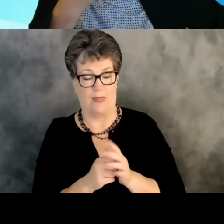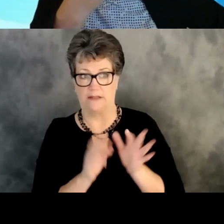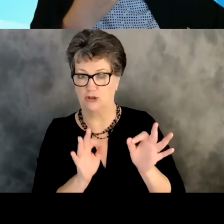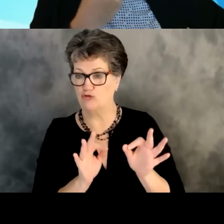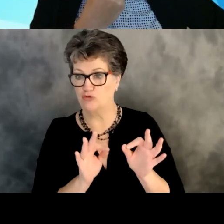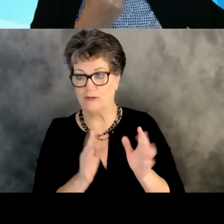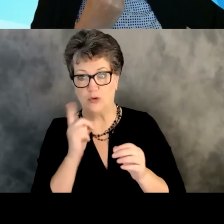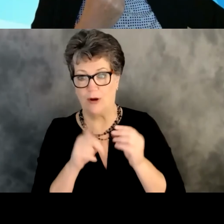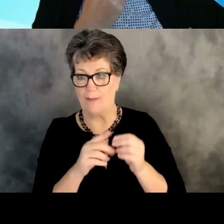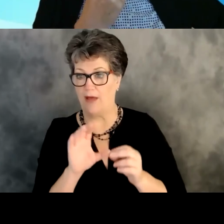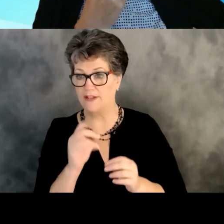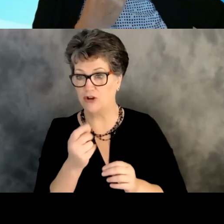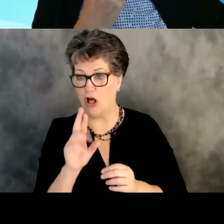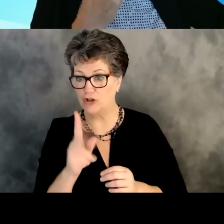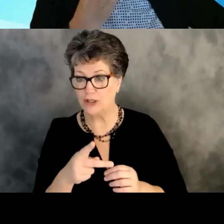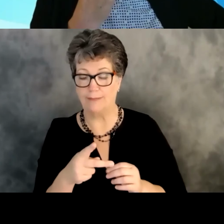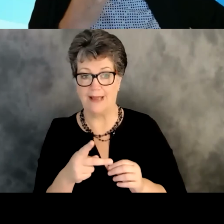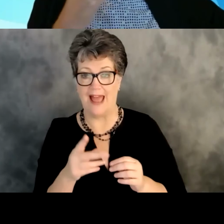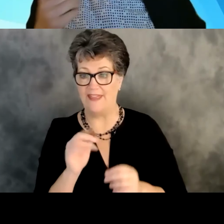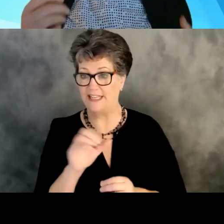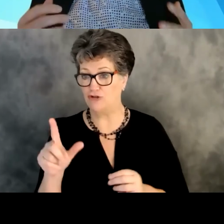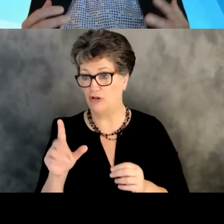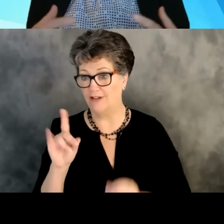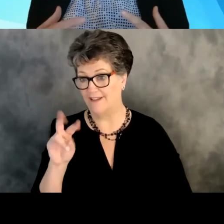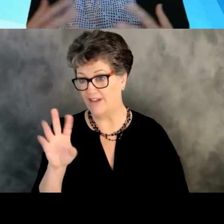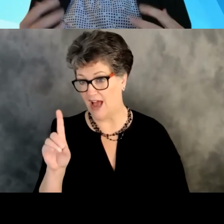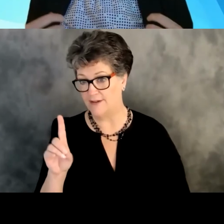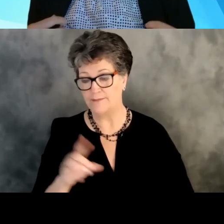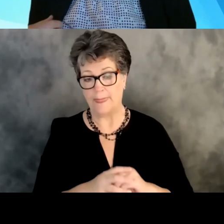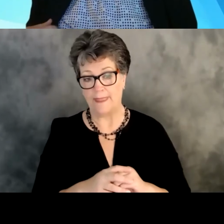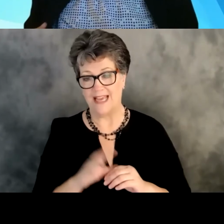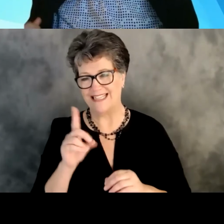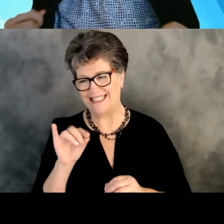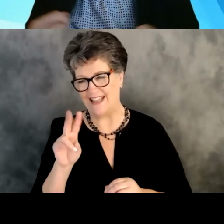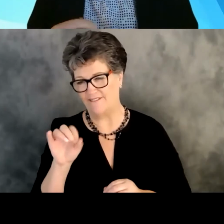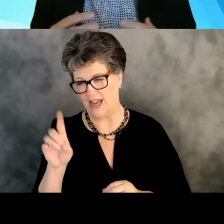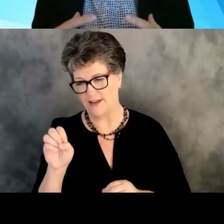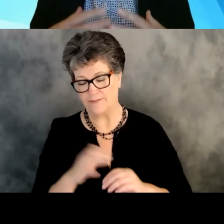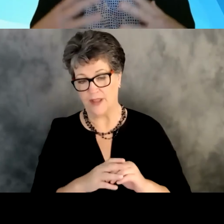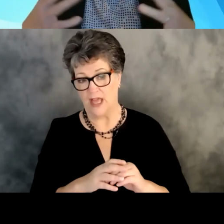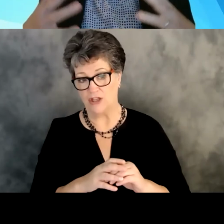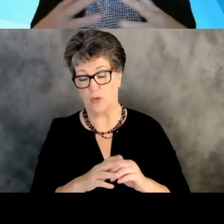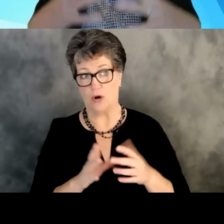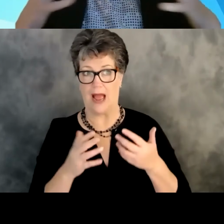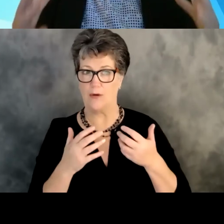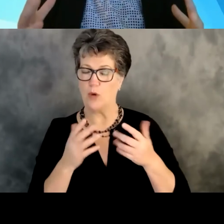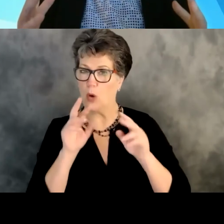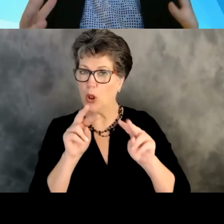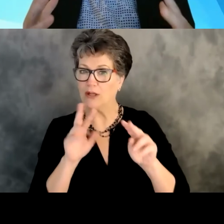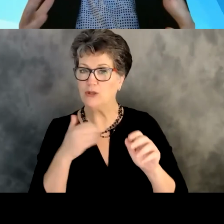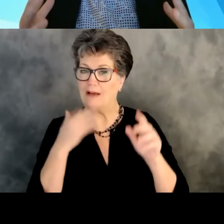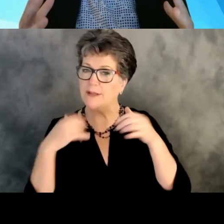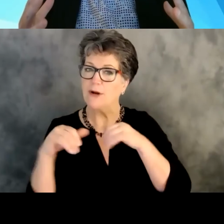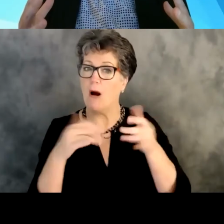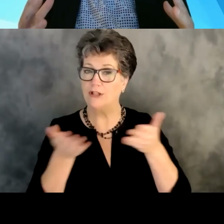hear about the scholarships and the digital divide. I think that is one of the things we're looking to do in a robust network, is have some kind of common